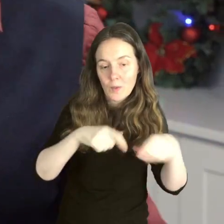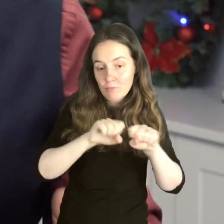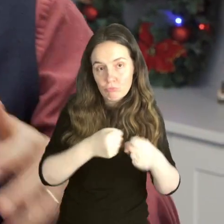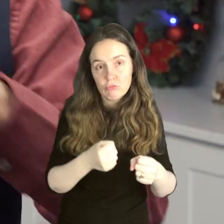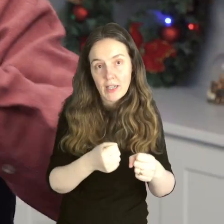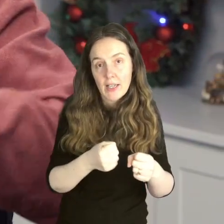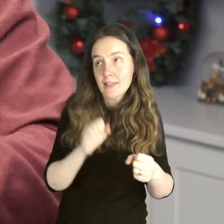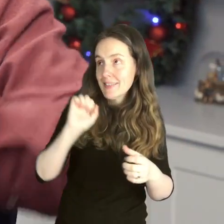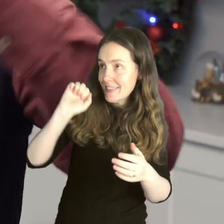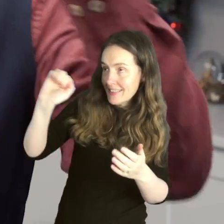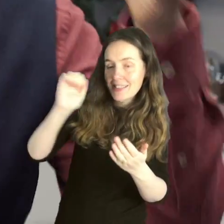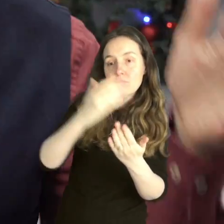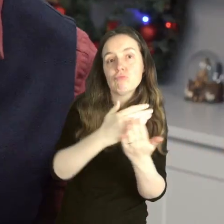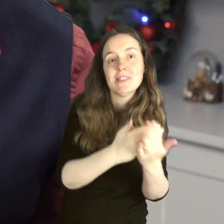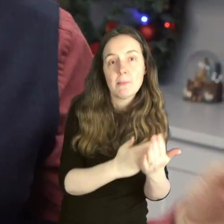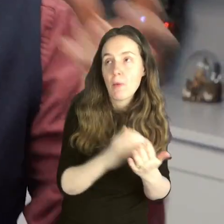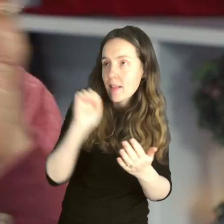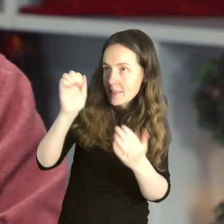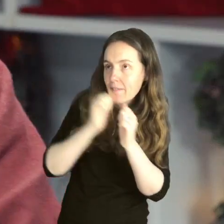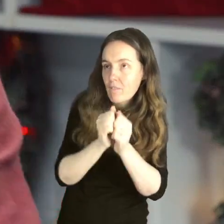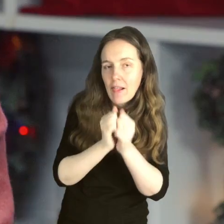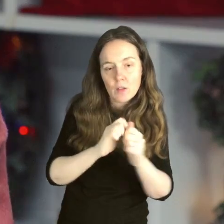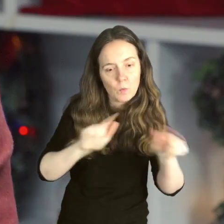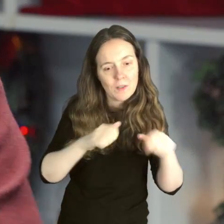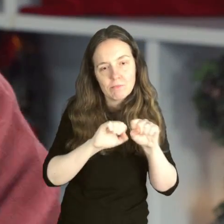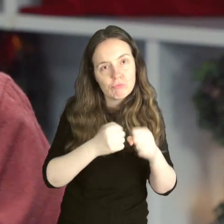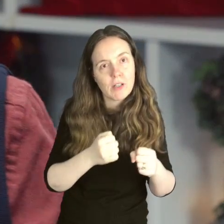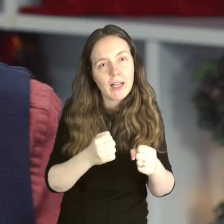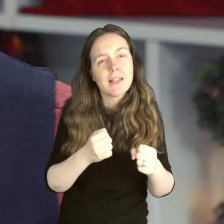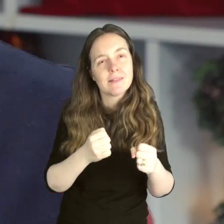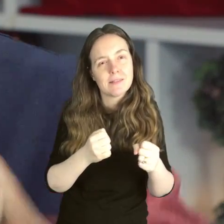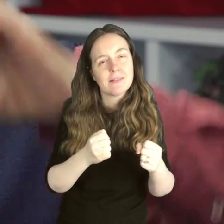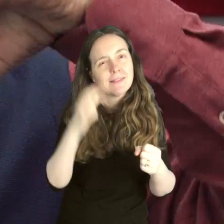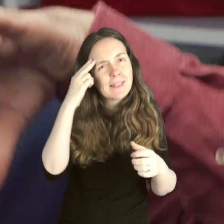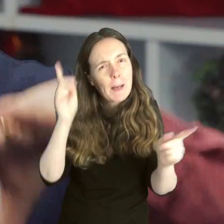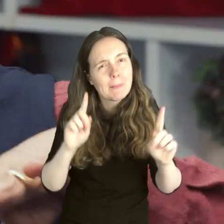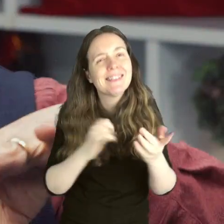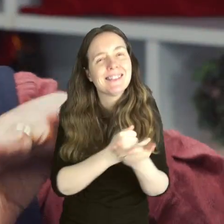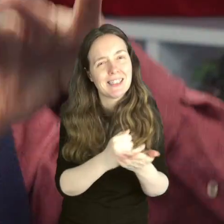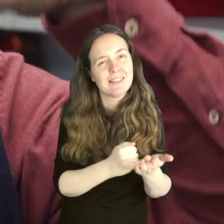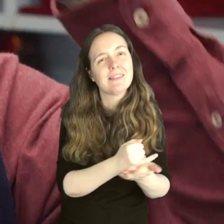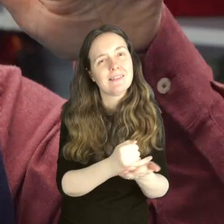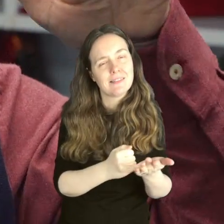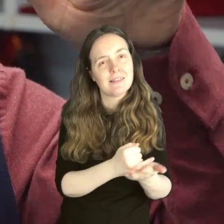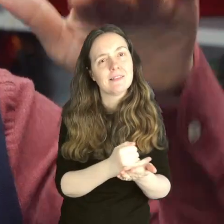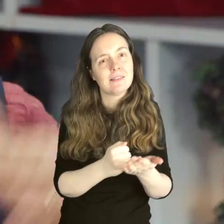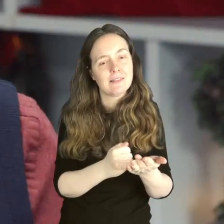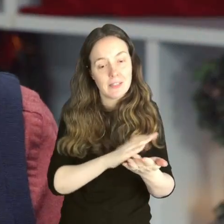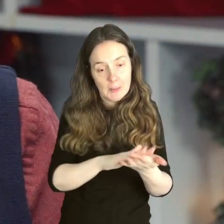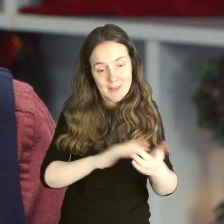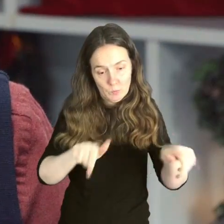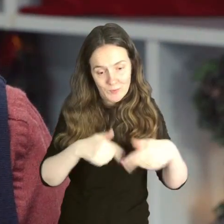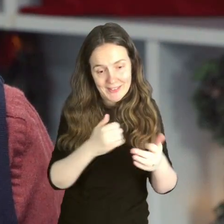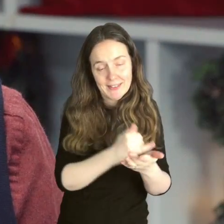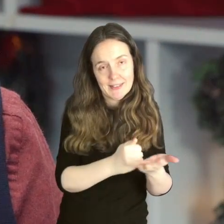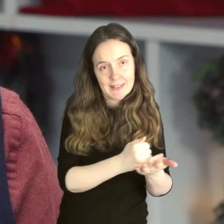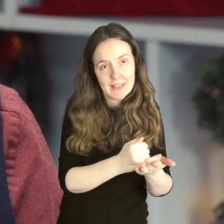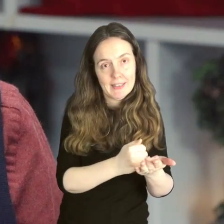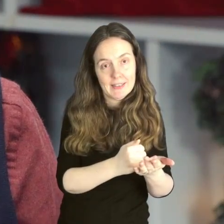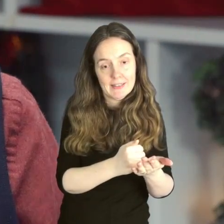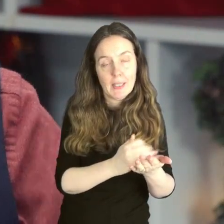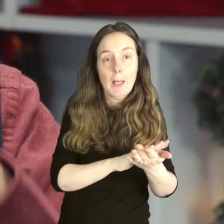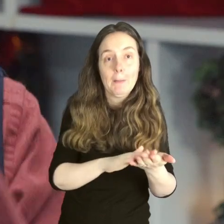God's principles, God's values, that's called sin. And it disconnects us from